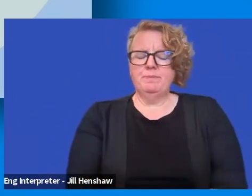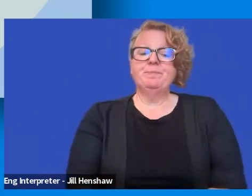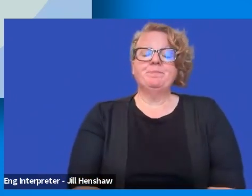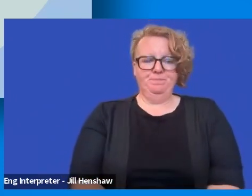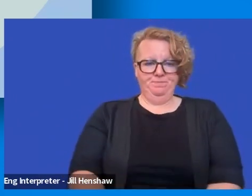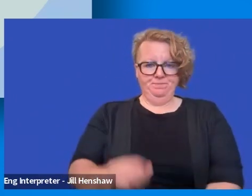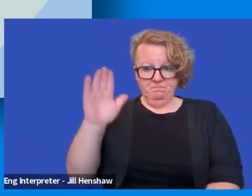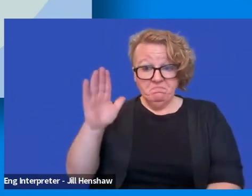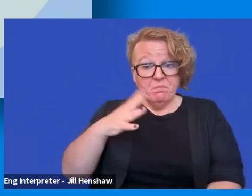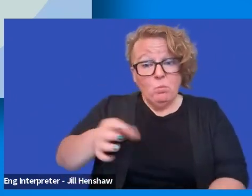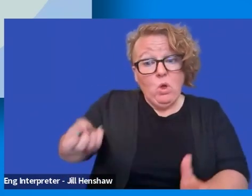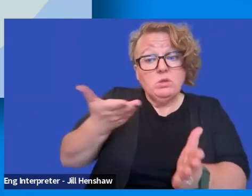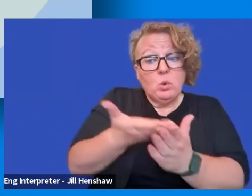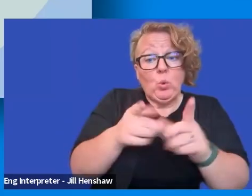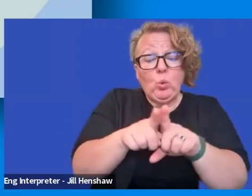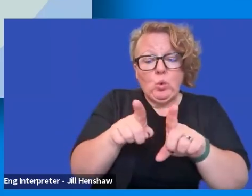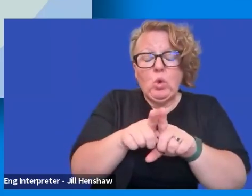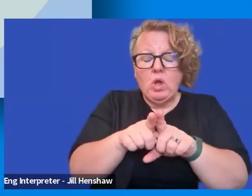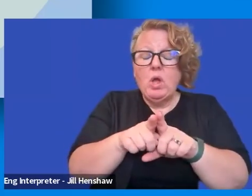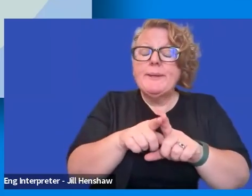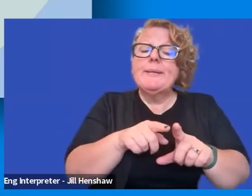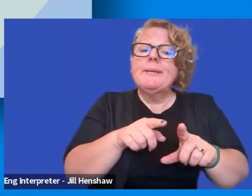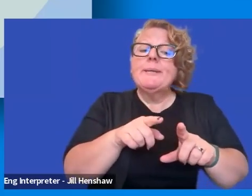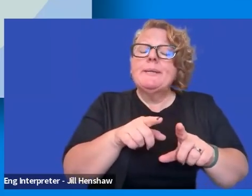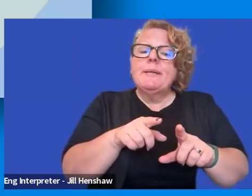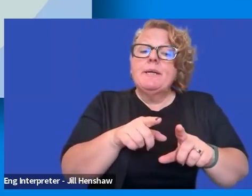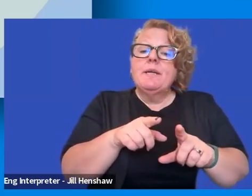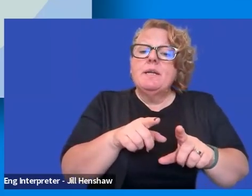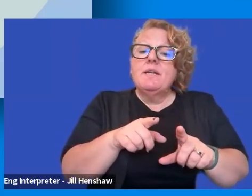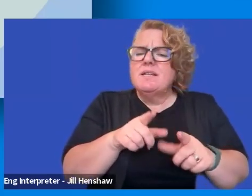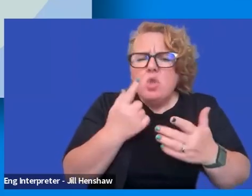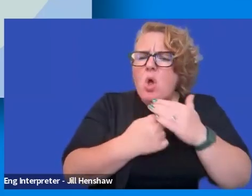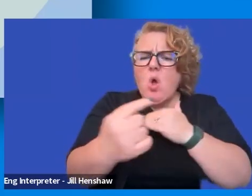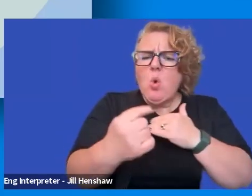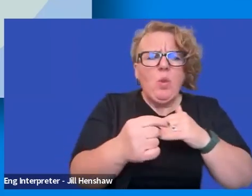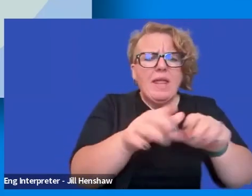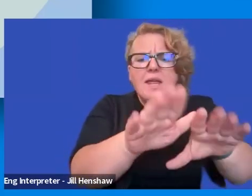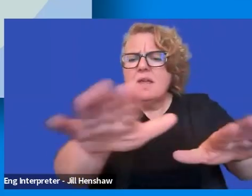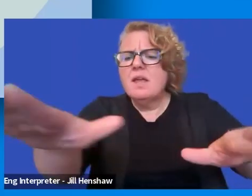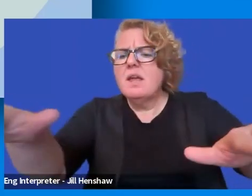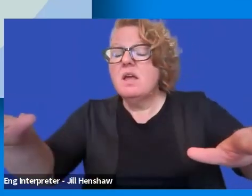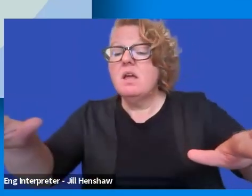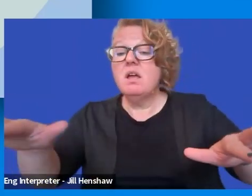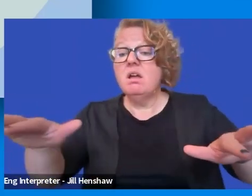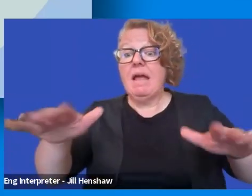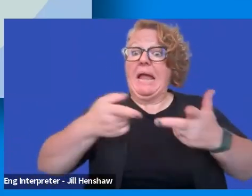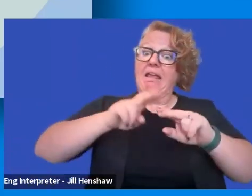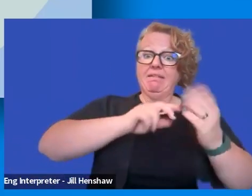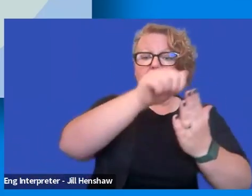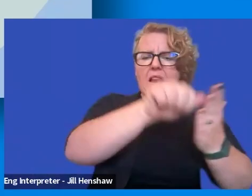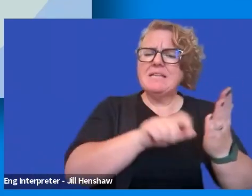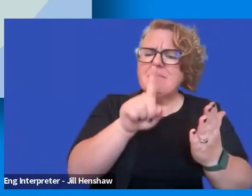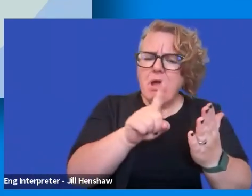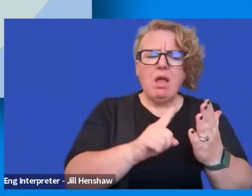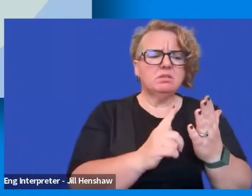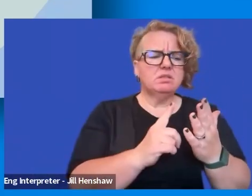add, Robert, So, as well, is that it's more than just reaching out to those lists. Even if you had the magic list, it's also building